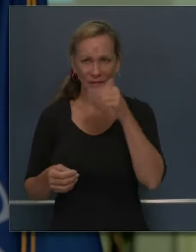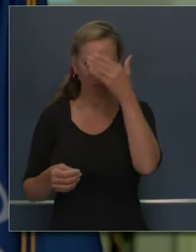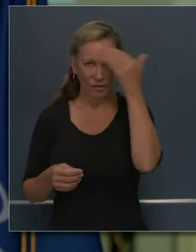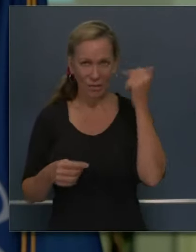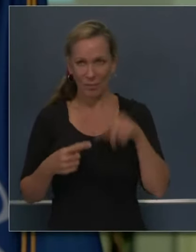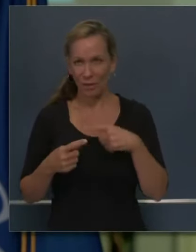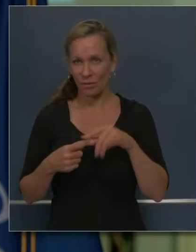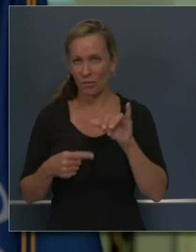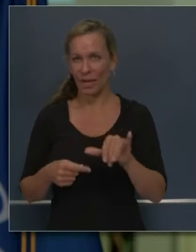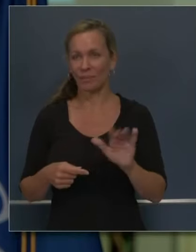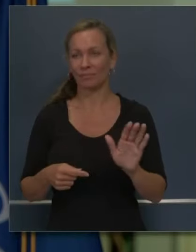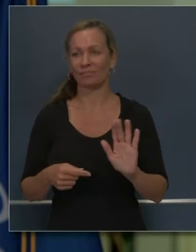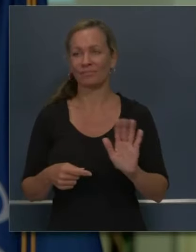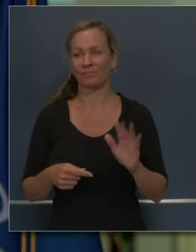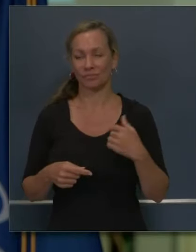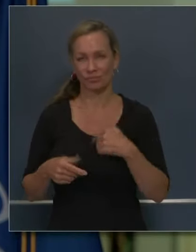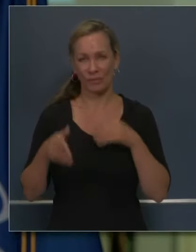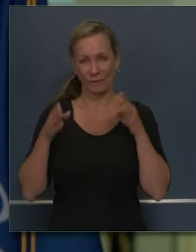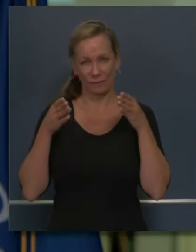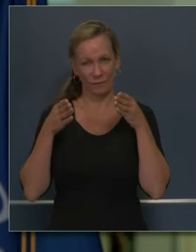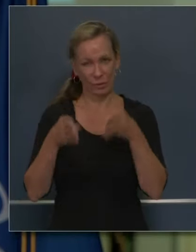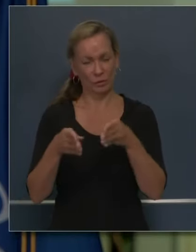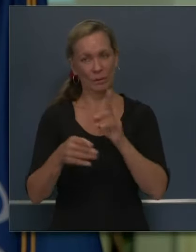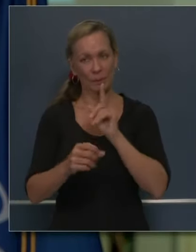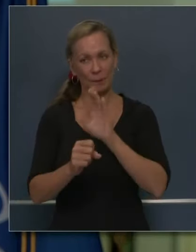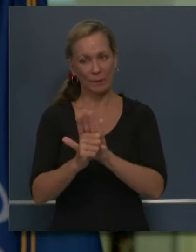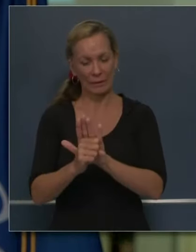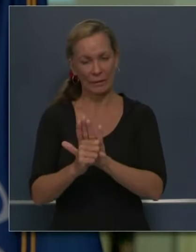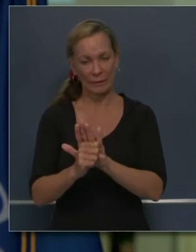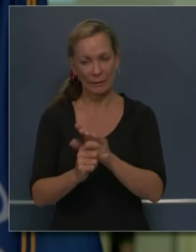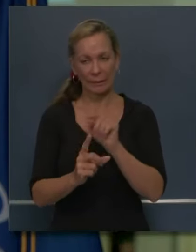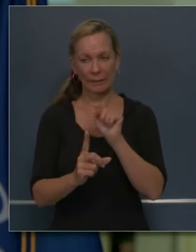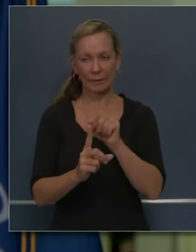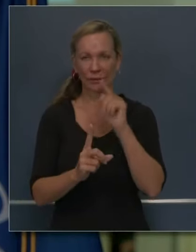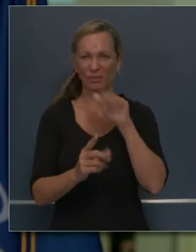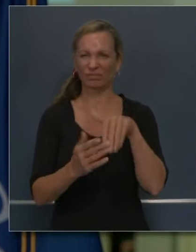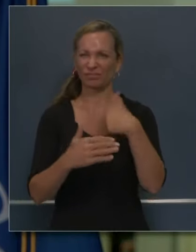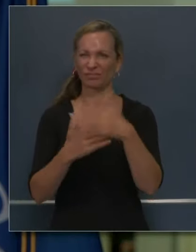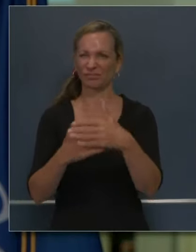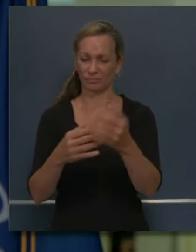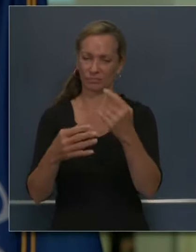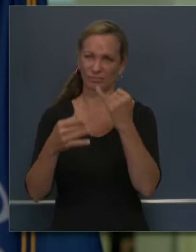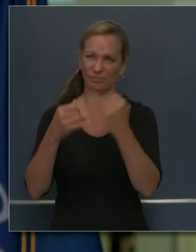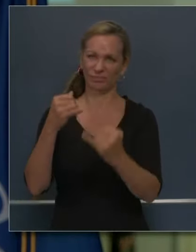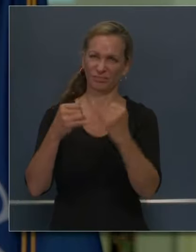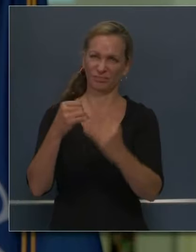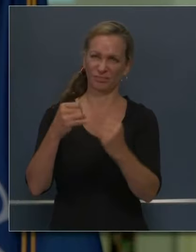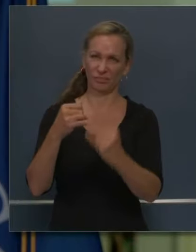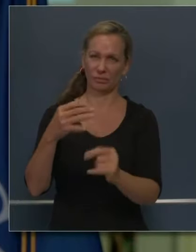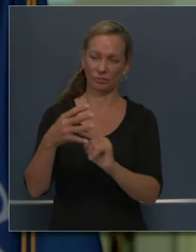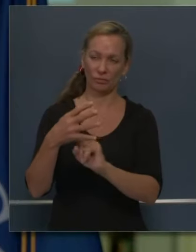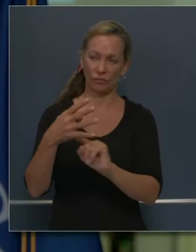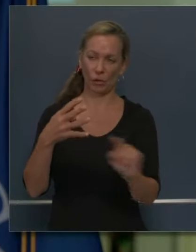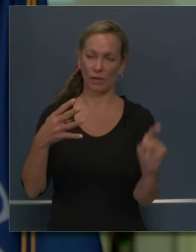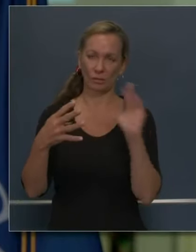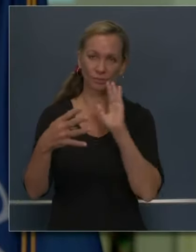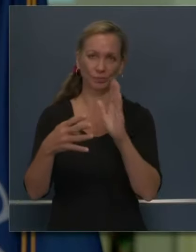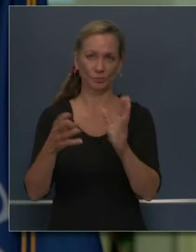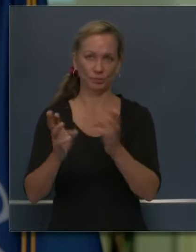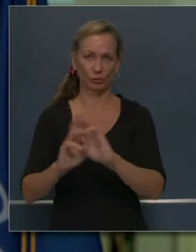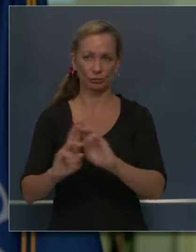our commitment and our resolve over the course of the next 7 or so days, the end of this legislative session. With that, this is the end of